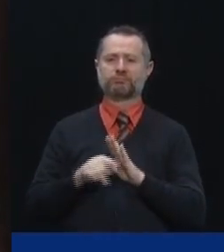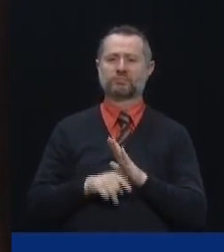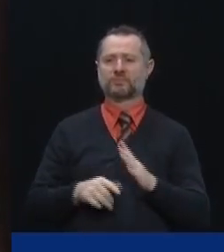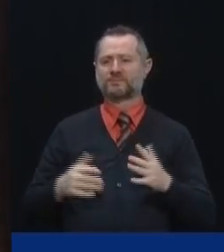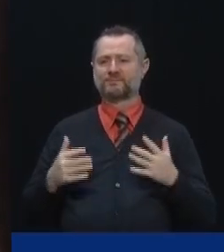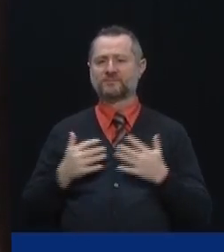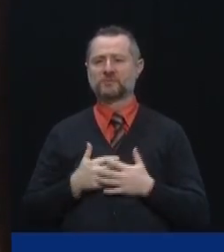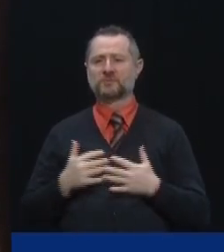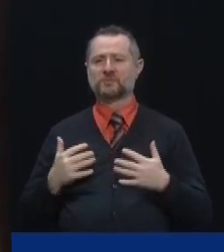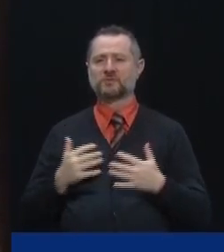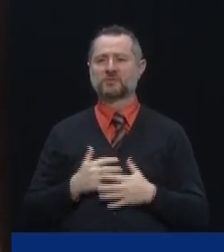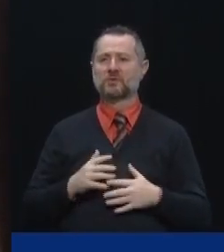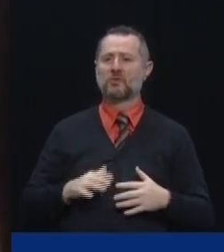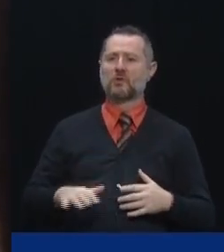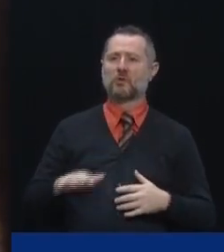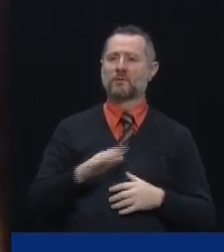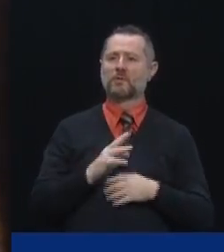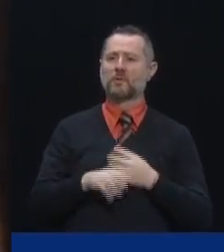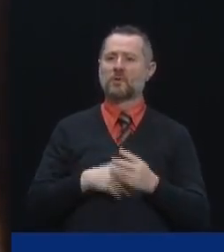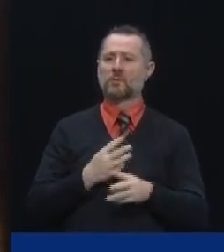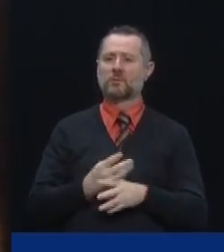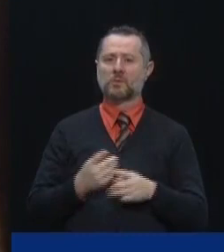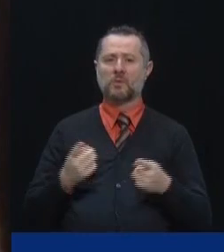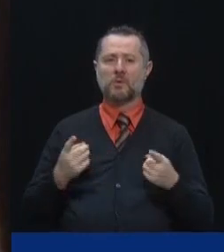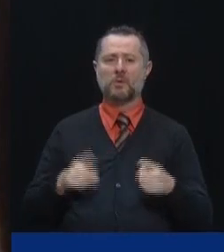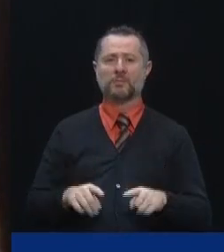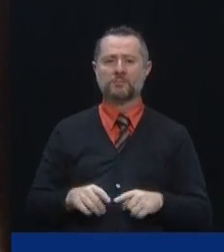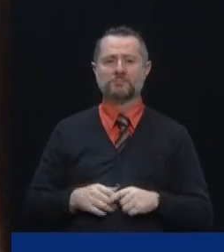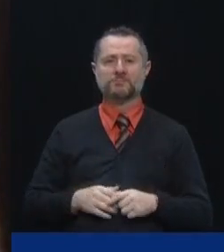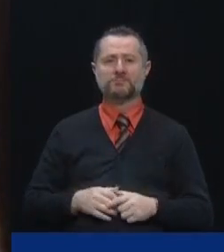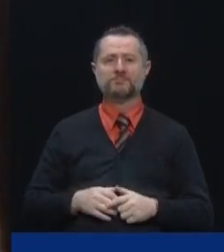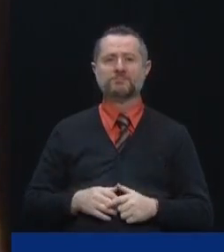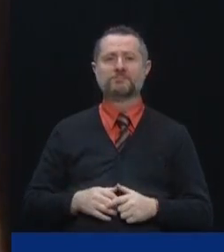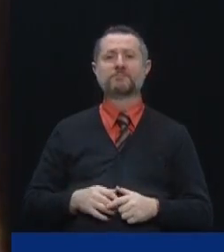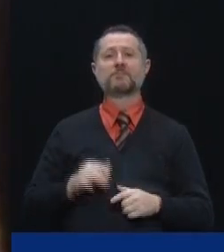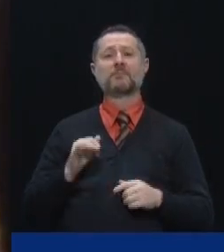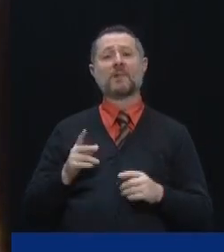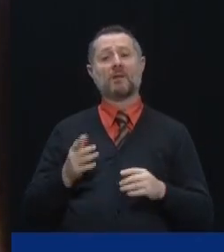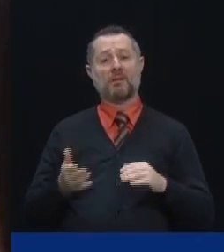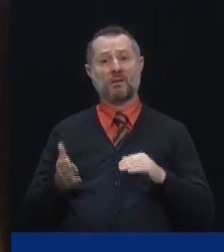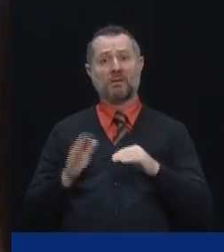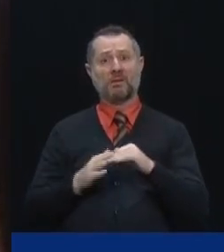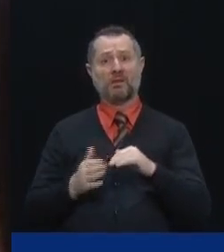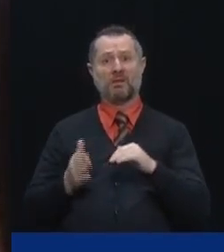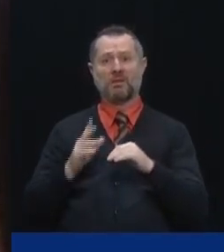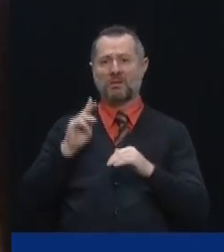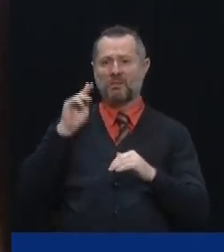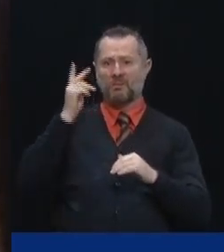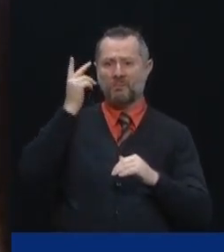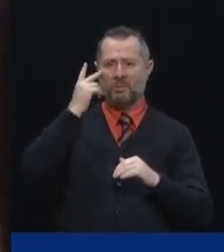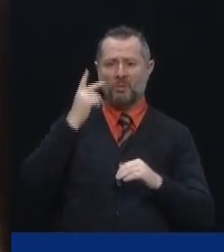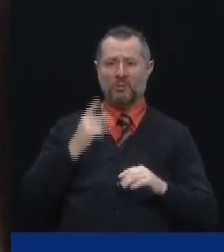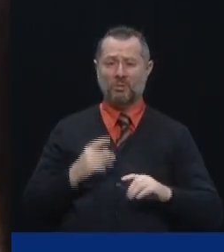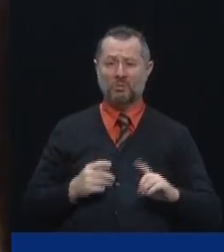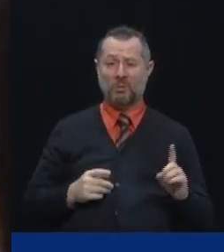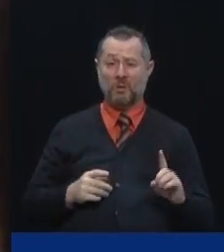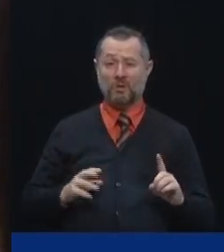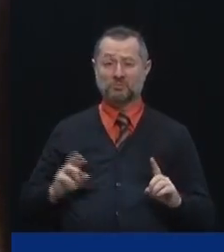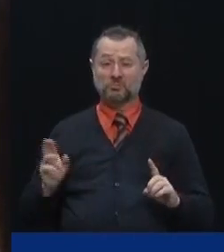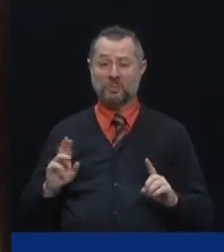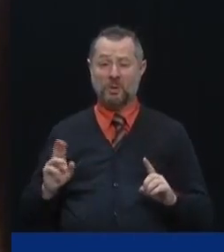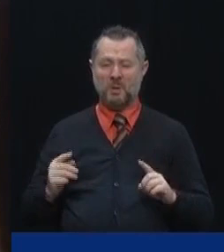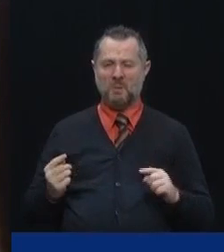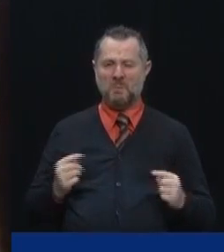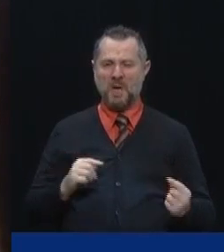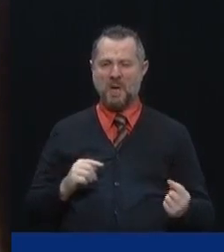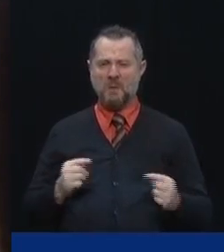worldwide. And then this terrible politics on top of it, and who's denying it, and who's telling you the truth,